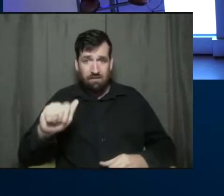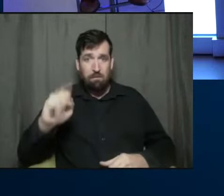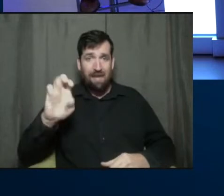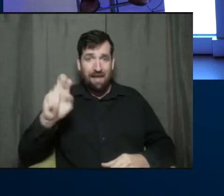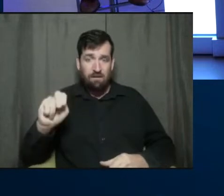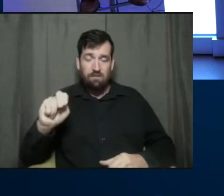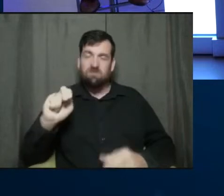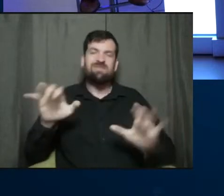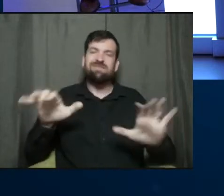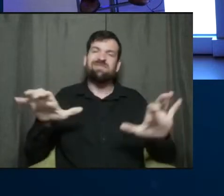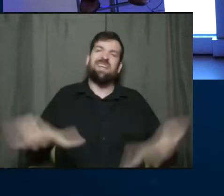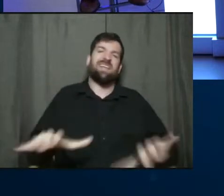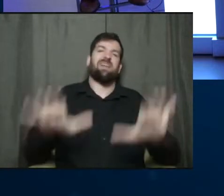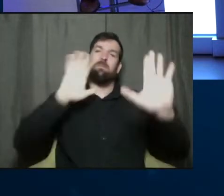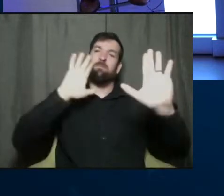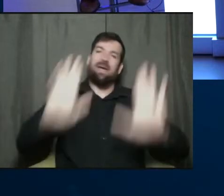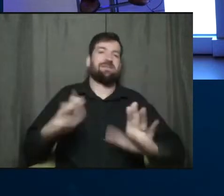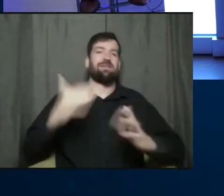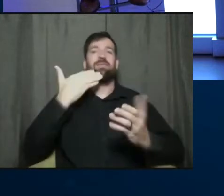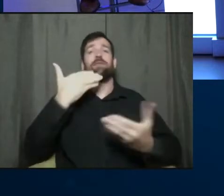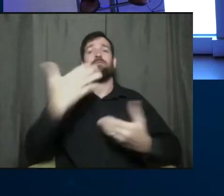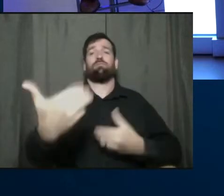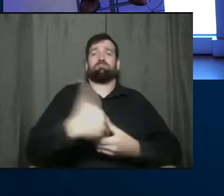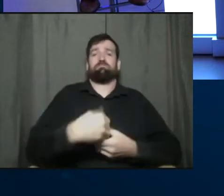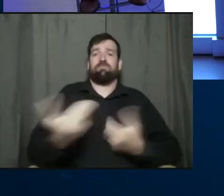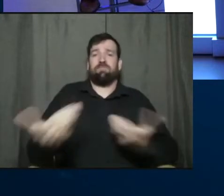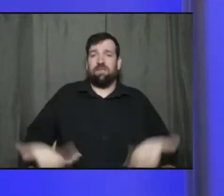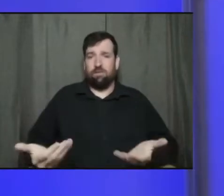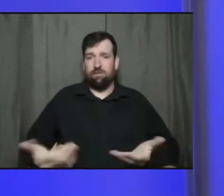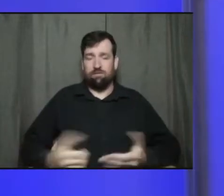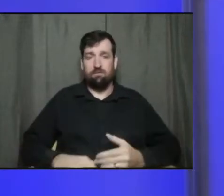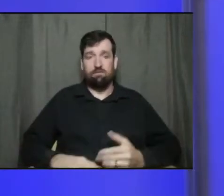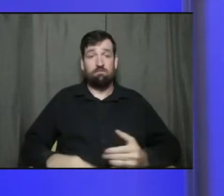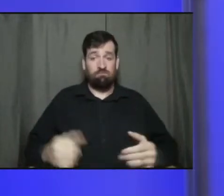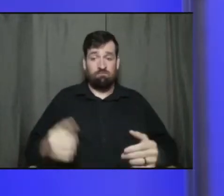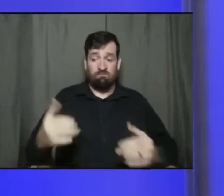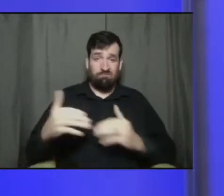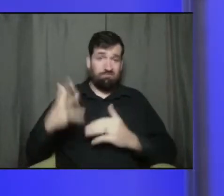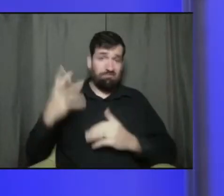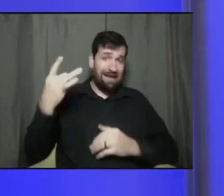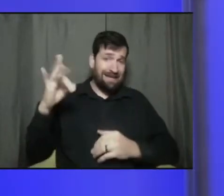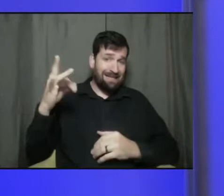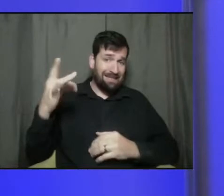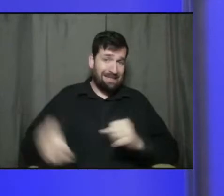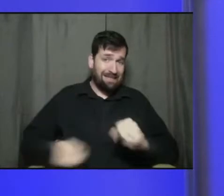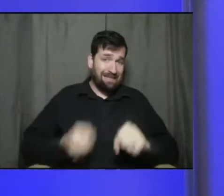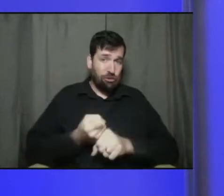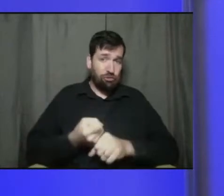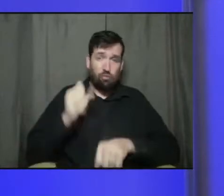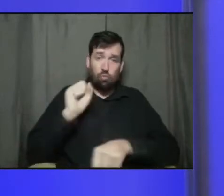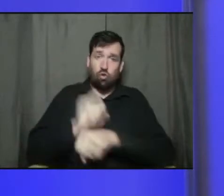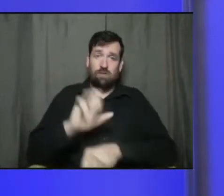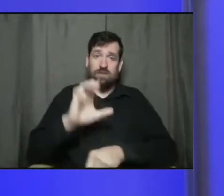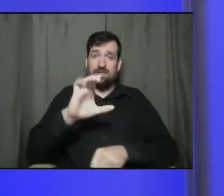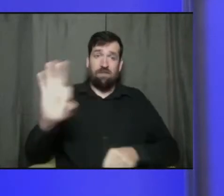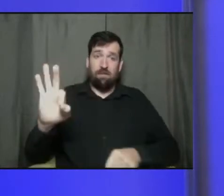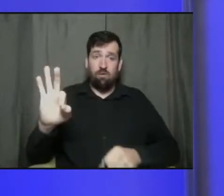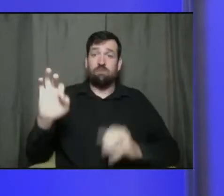being part of today. In the 18 plus years that I've worked in cystic fibrosis and worked with Dr.